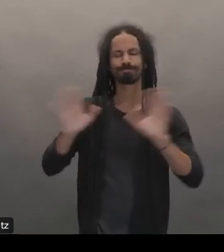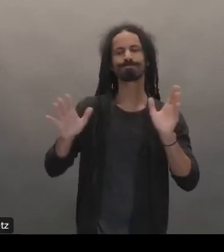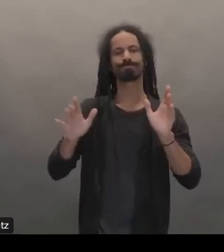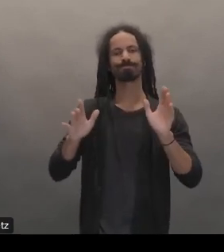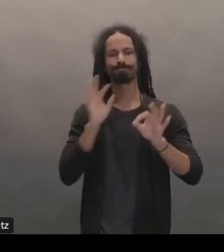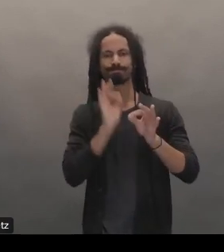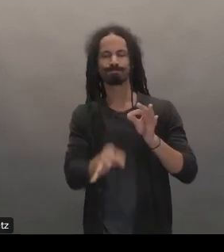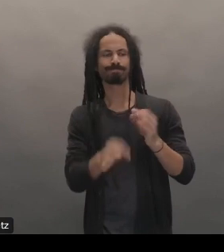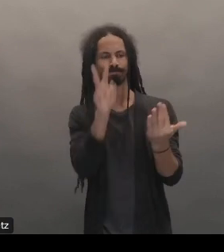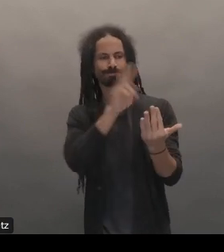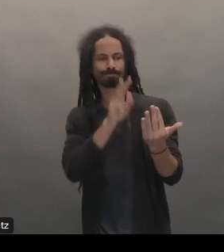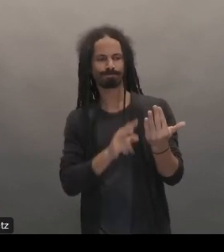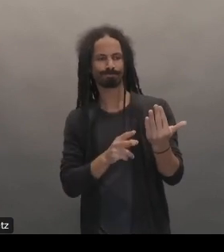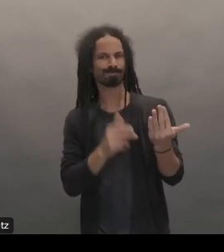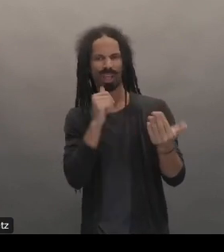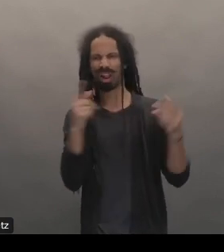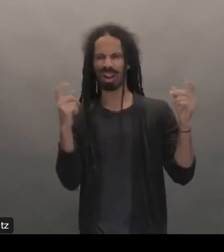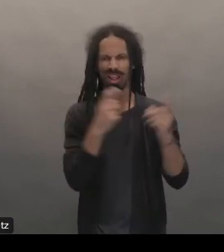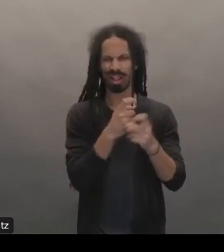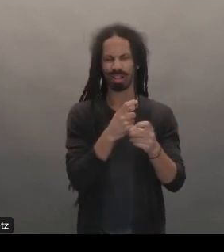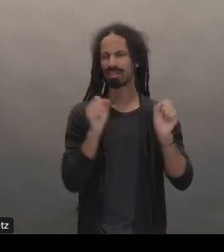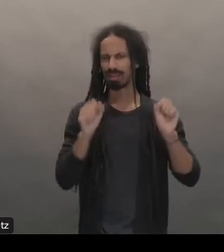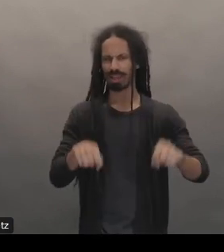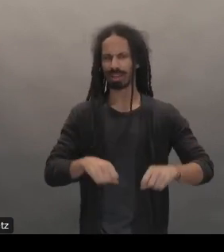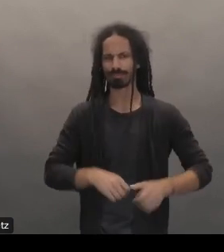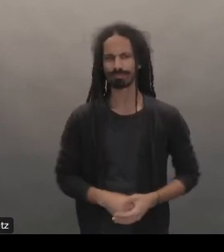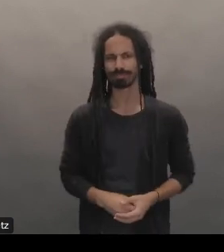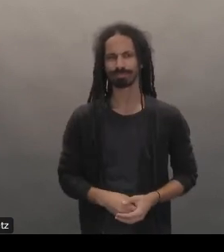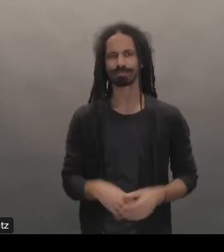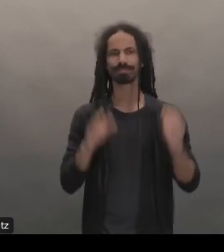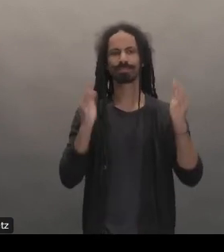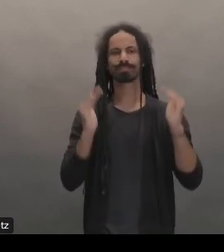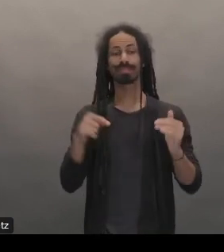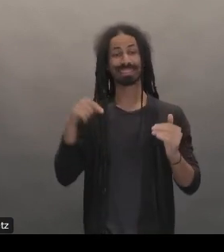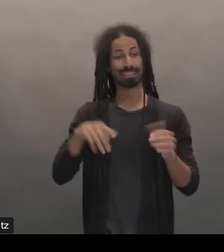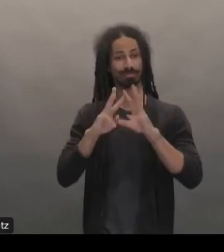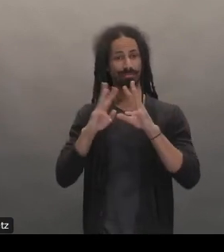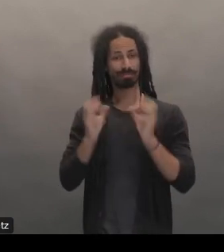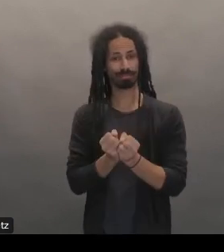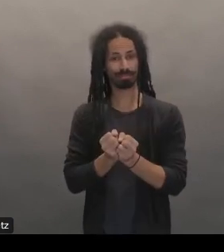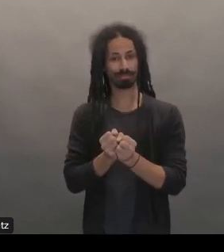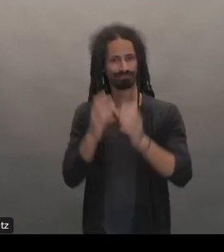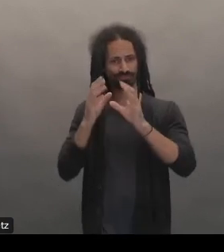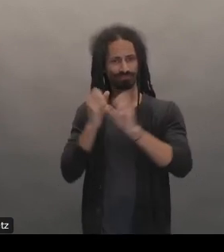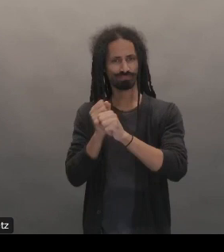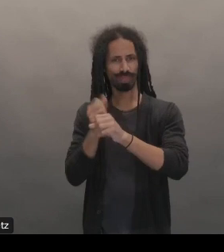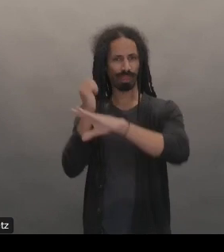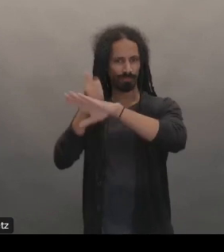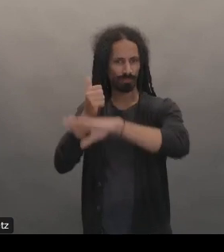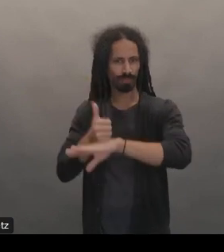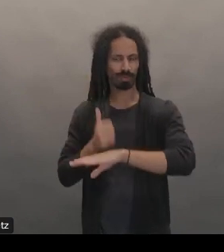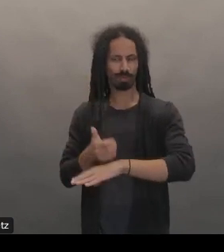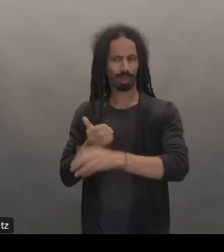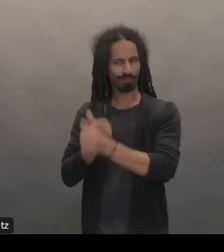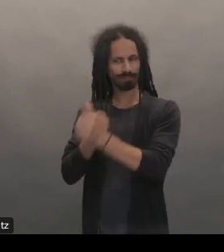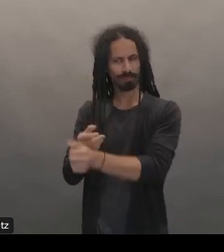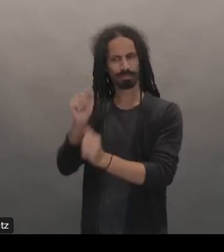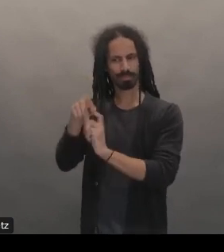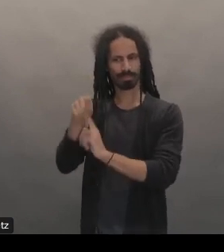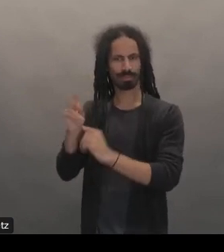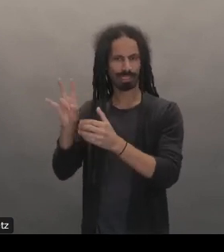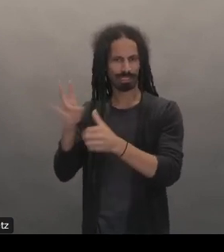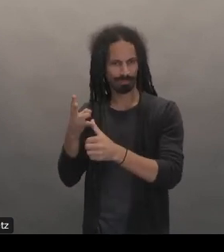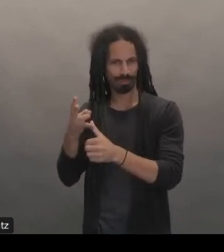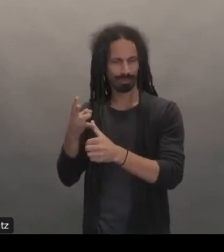is easy for your reader to follow. This presentation summarized formatting guidelines according to APA 7, but